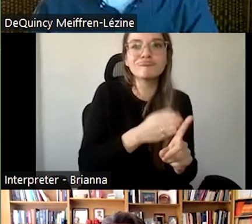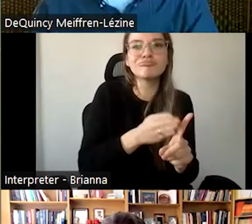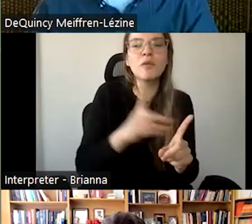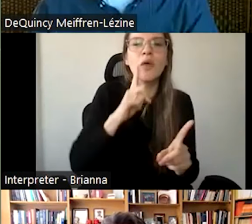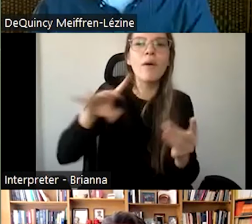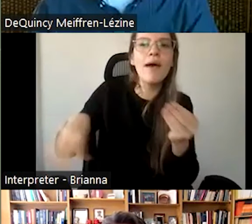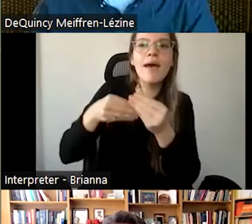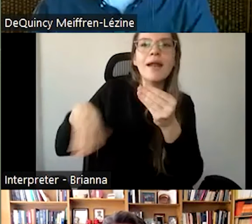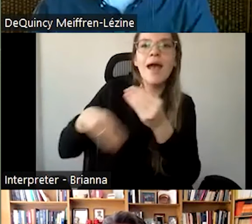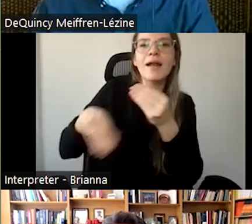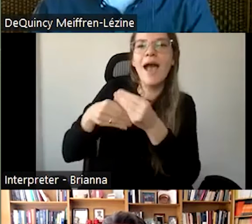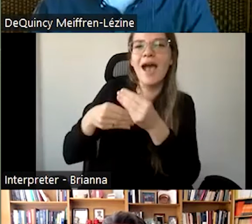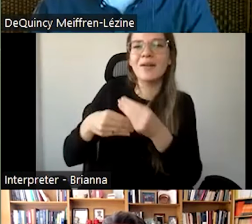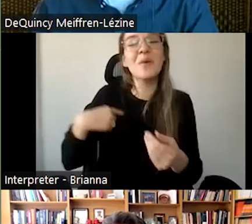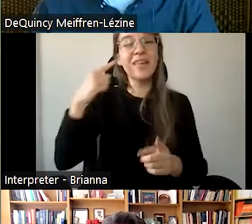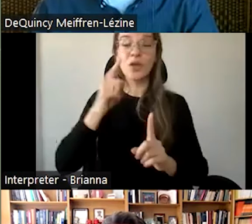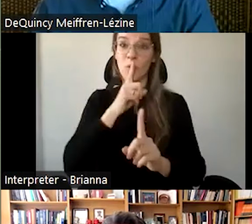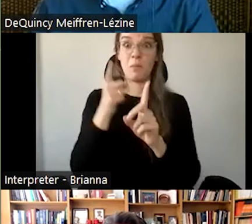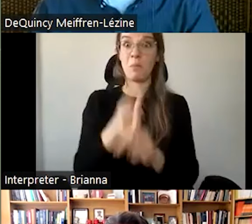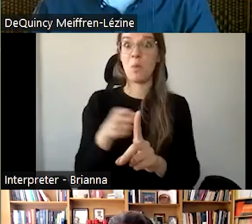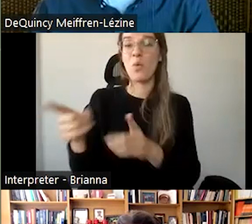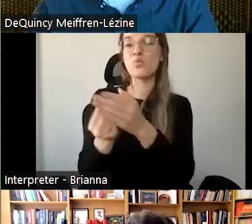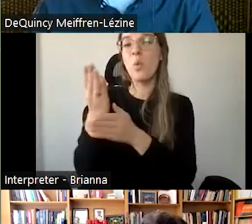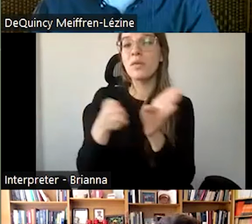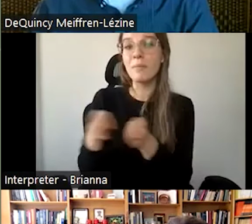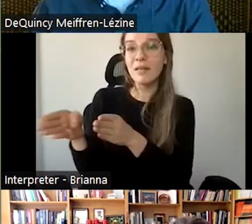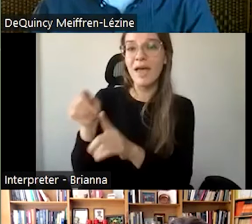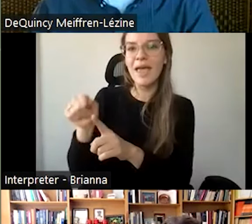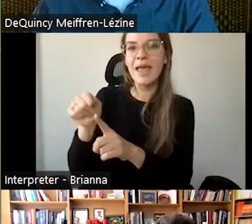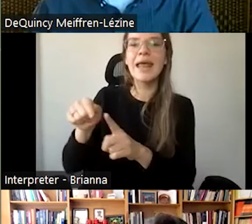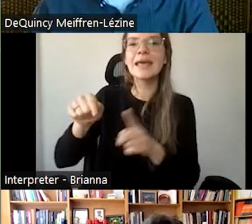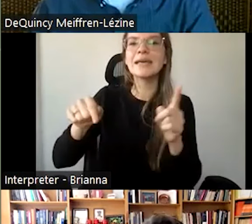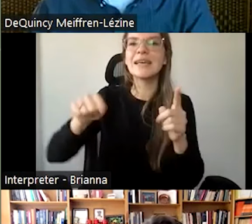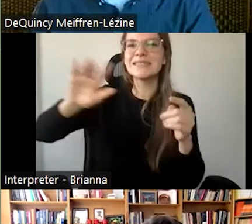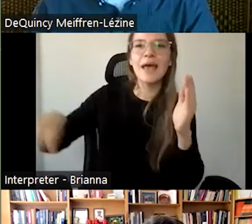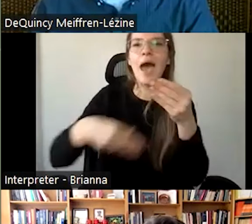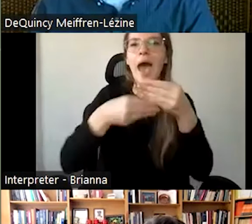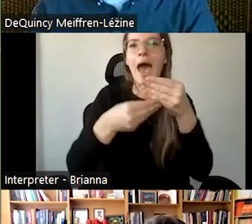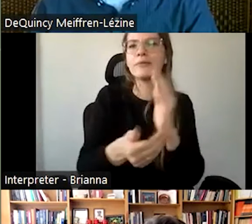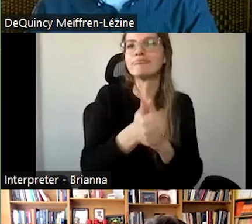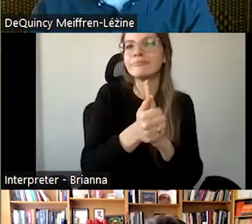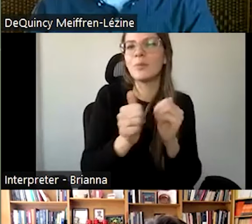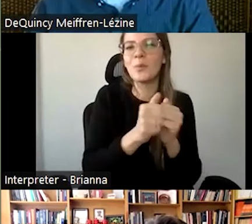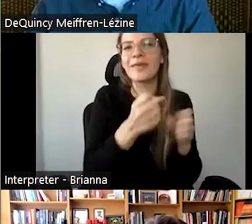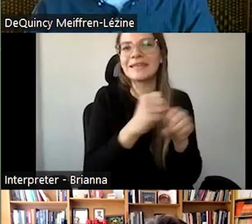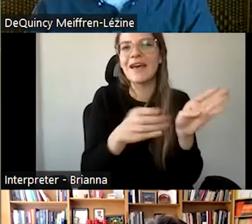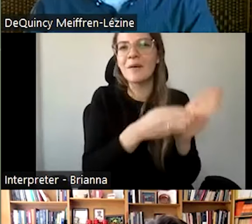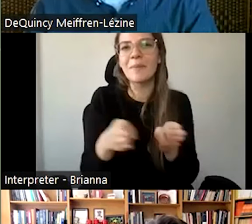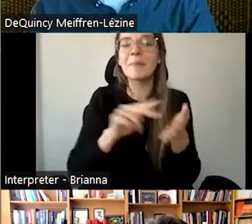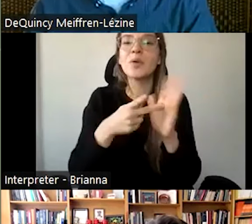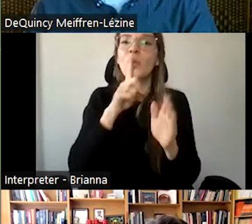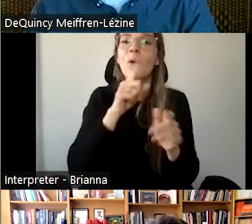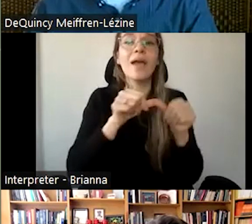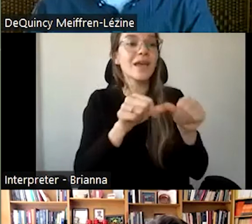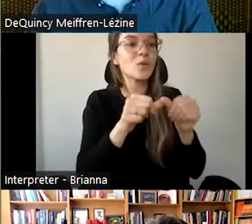safety plan. So really, I think that the growth plan is added on in a way that helps you to continue improving